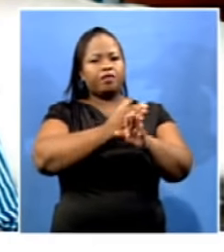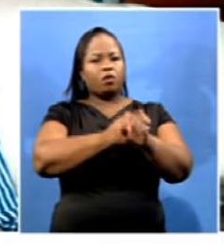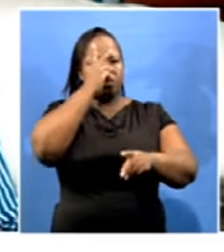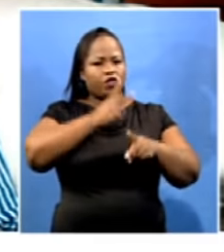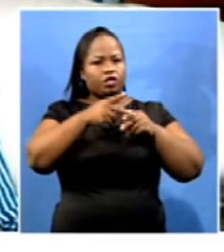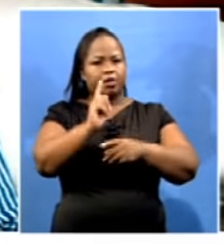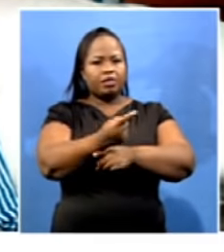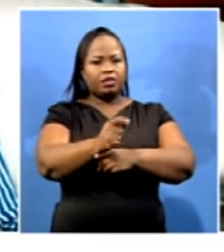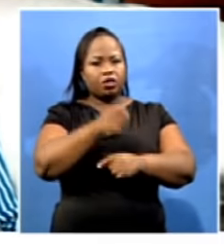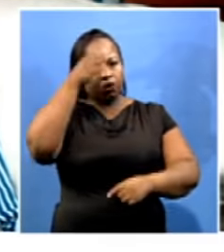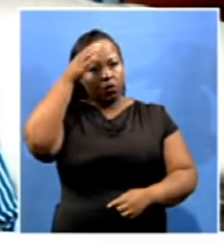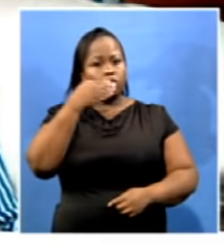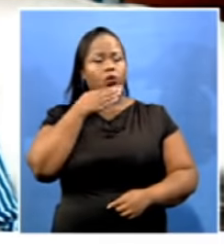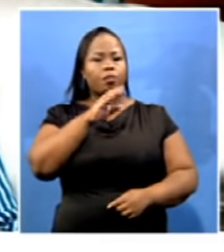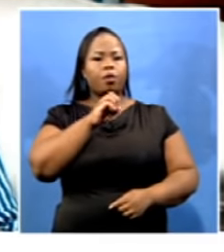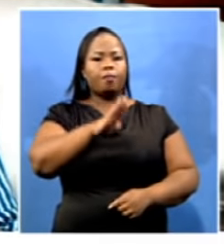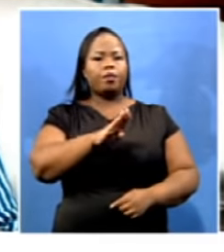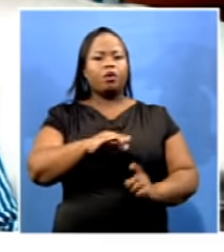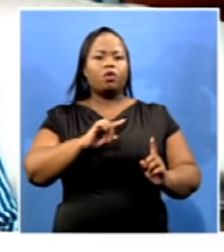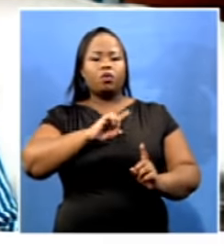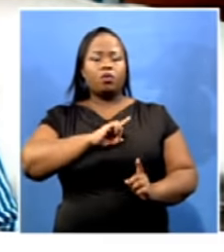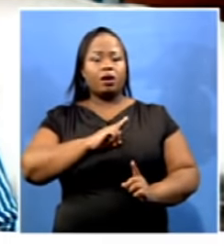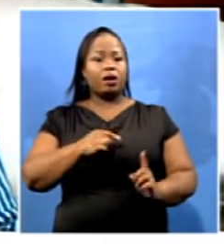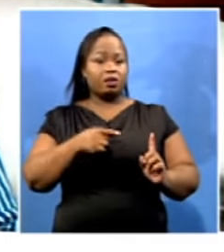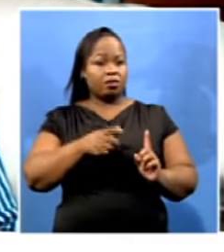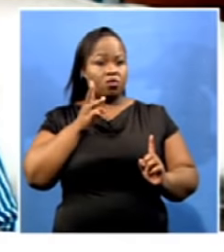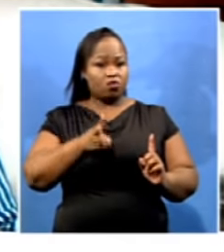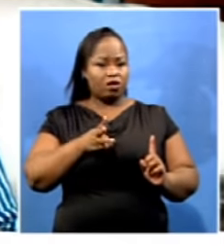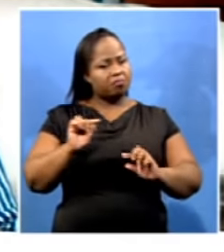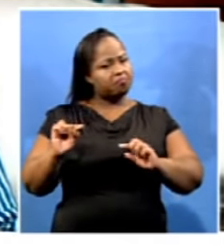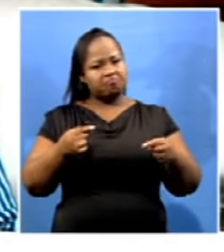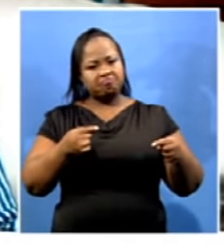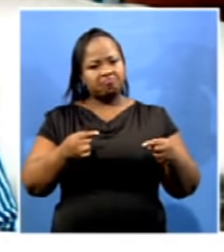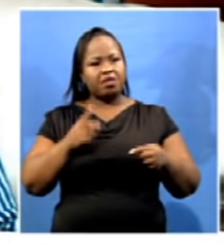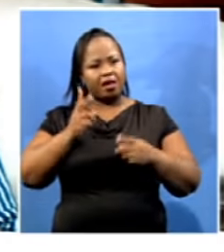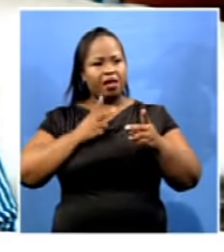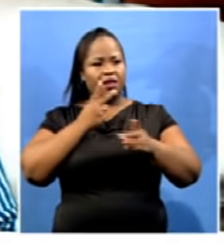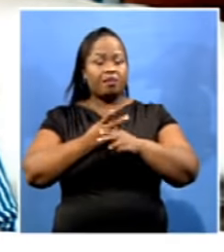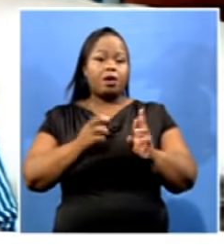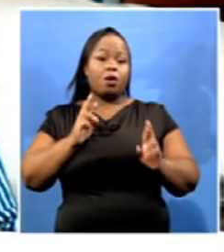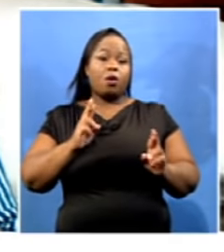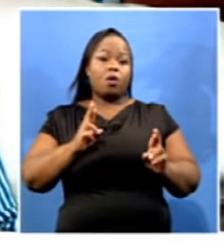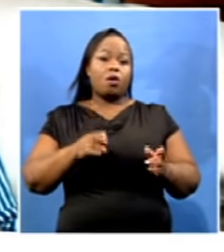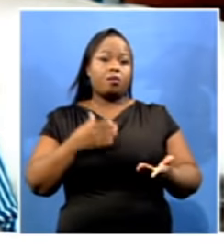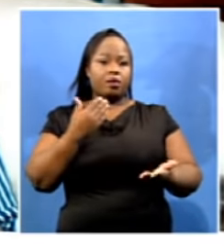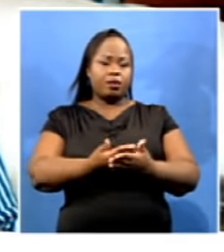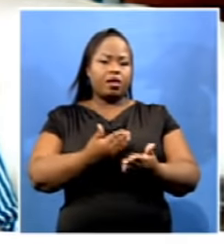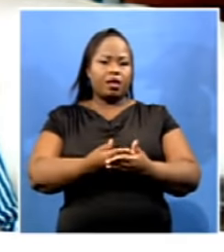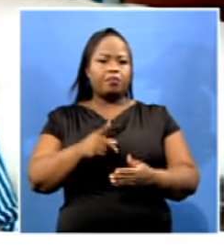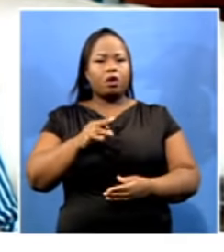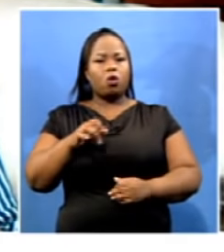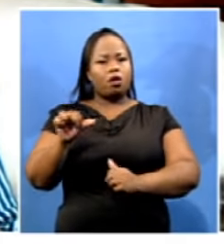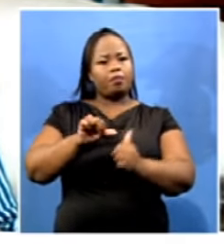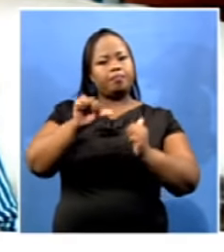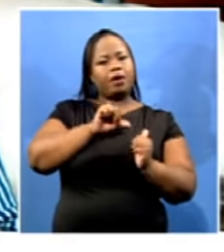tennis coach Bob Hewitt. As you heard, she of course is going to challenge this and hopefully have that parole process